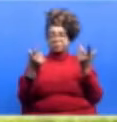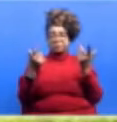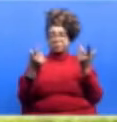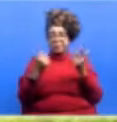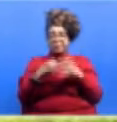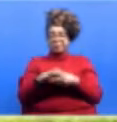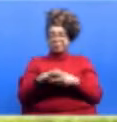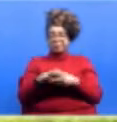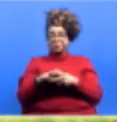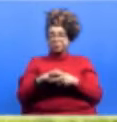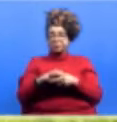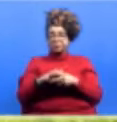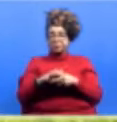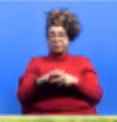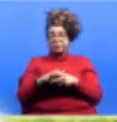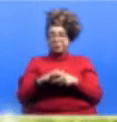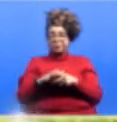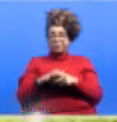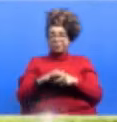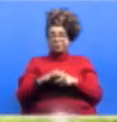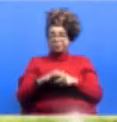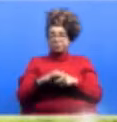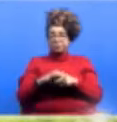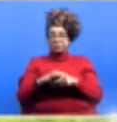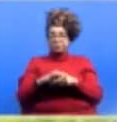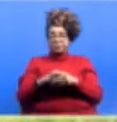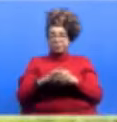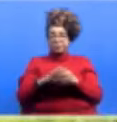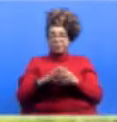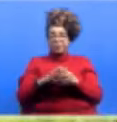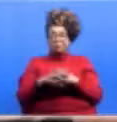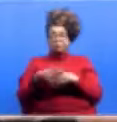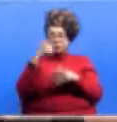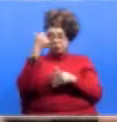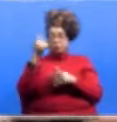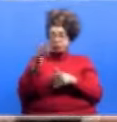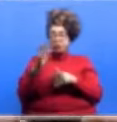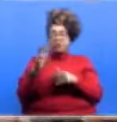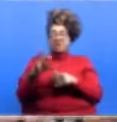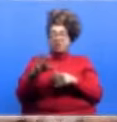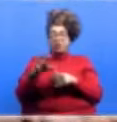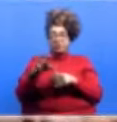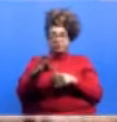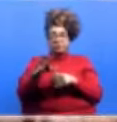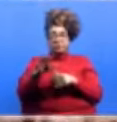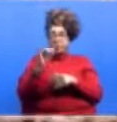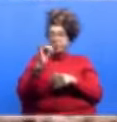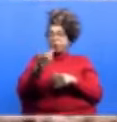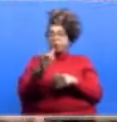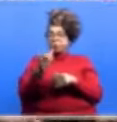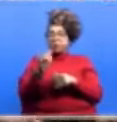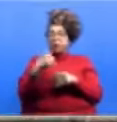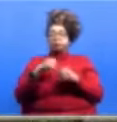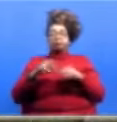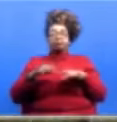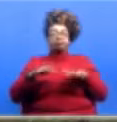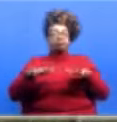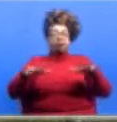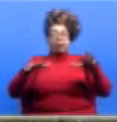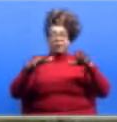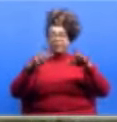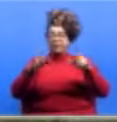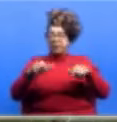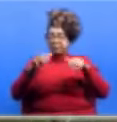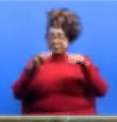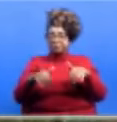mavuno hatuwezi pata kitu sababu ya viwavi. The armyworms have spread to farms